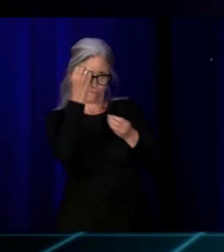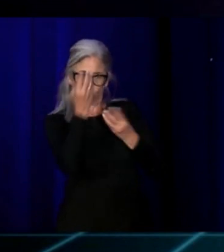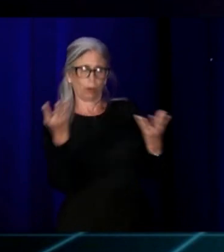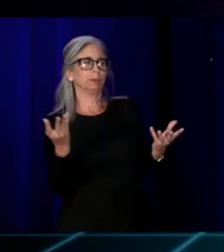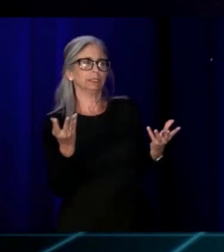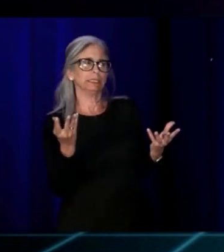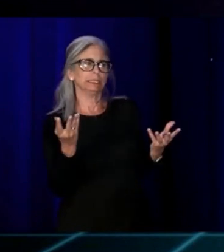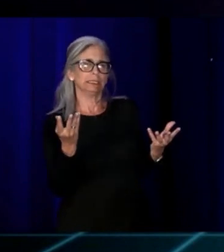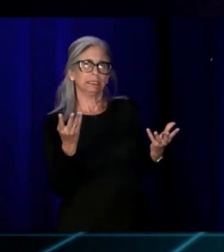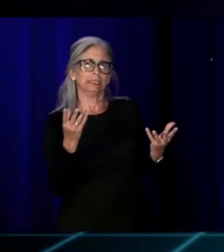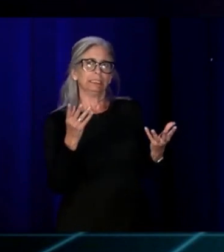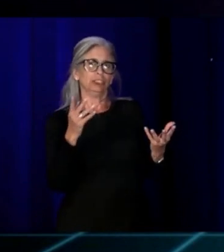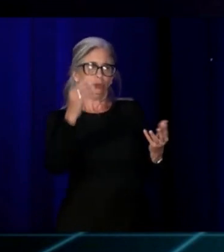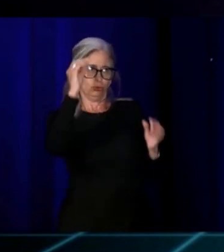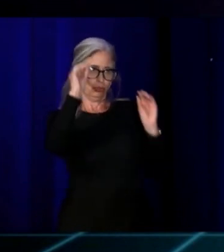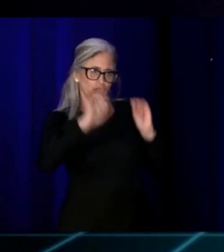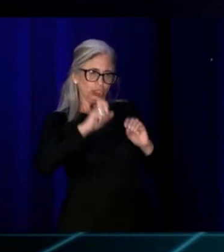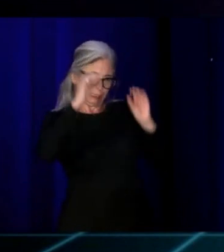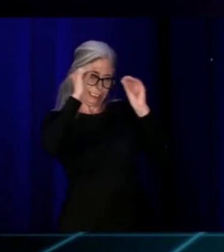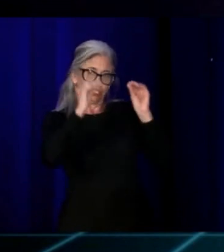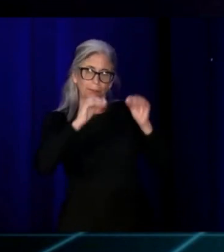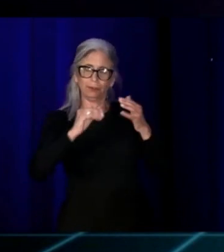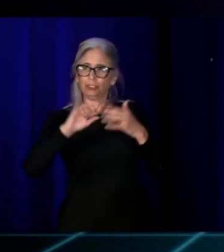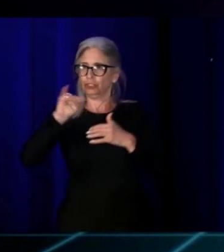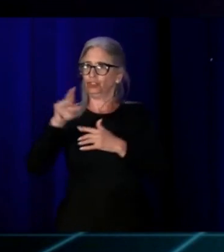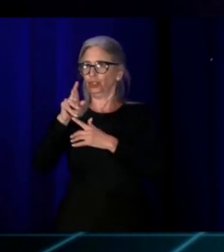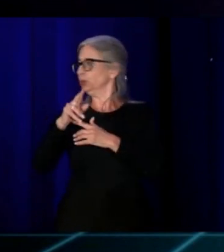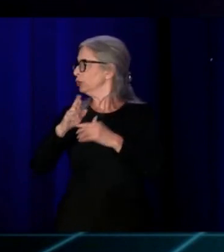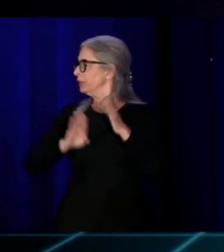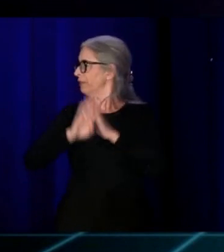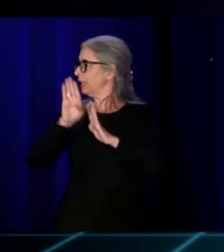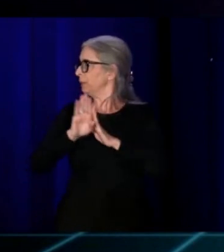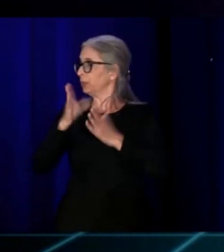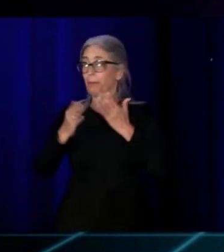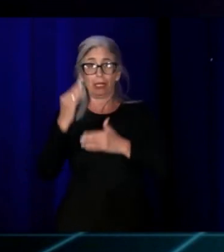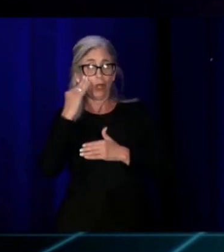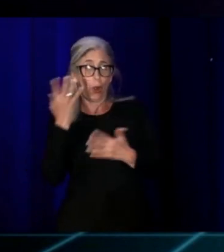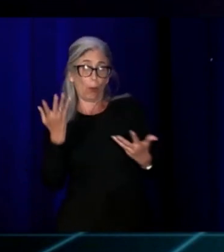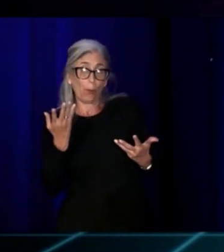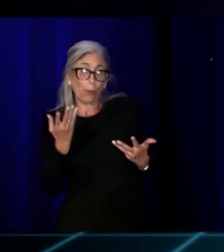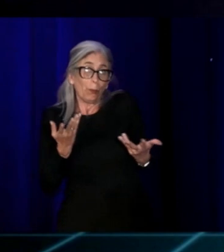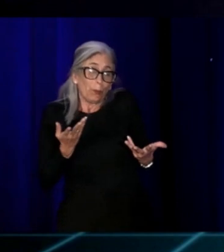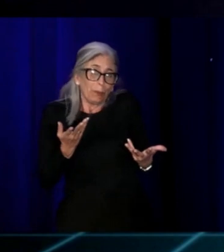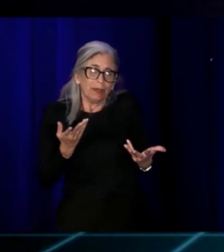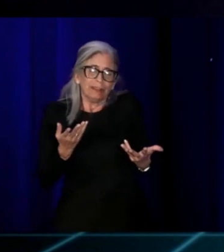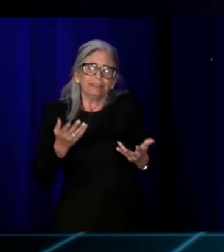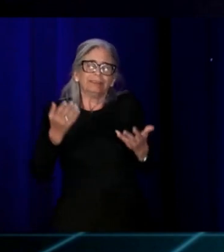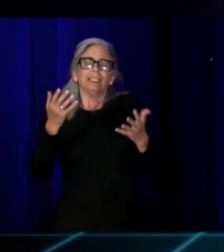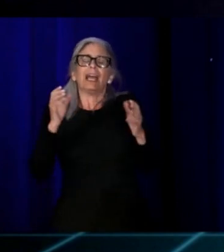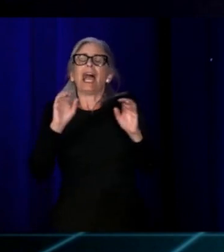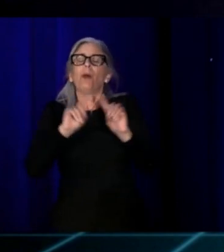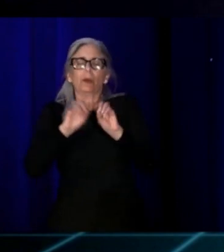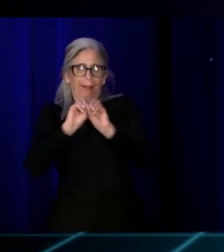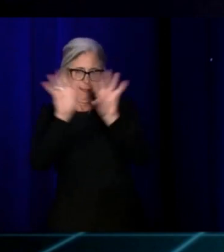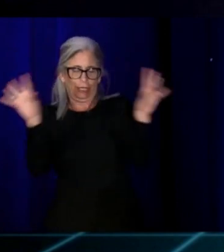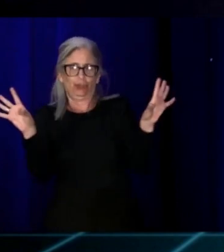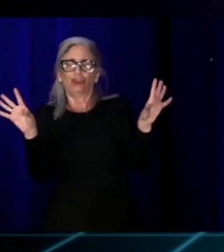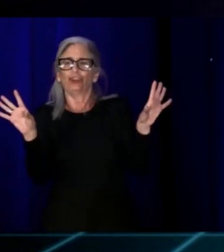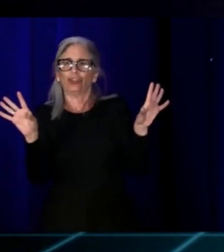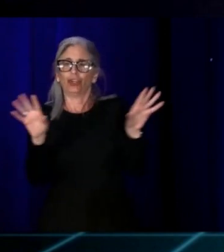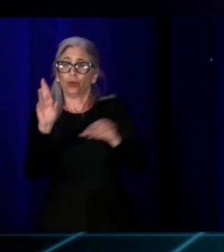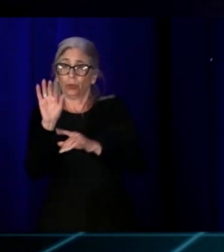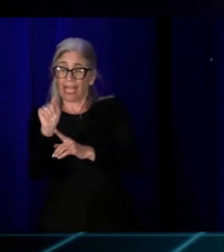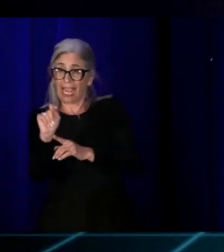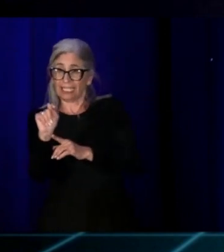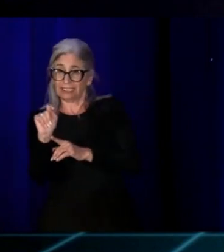should teach them. This is a junior developer, you might know him. But anyway, so you know what, let me just clarify this, okay? React